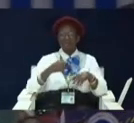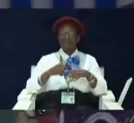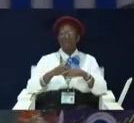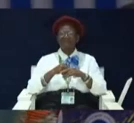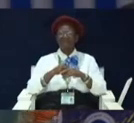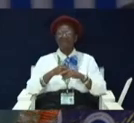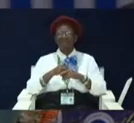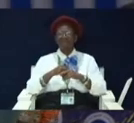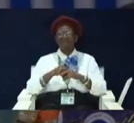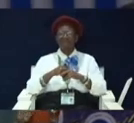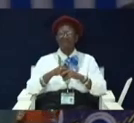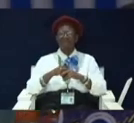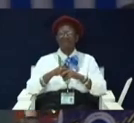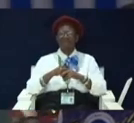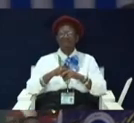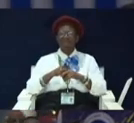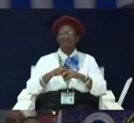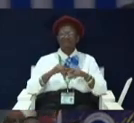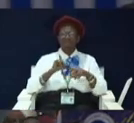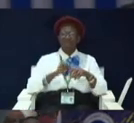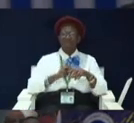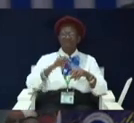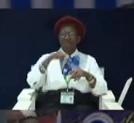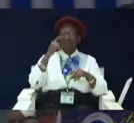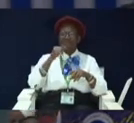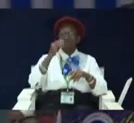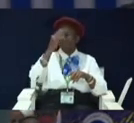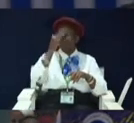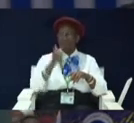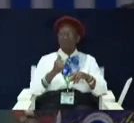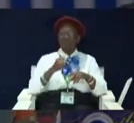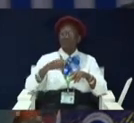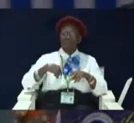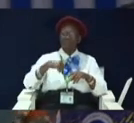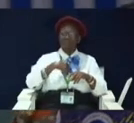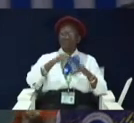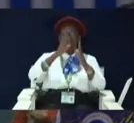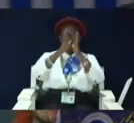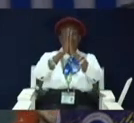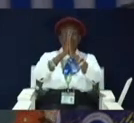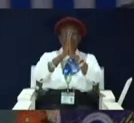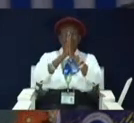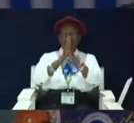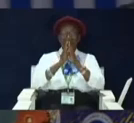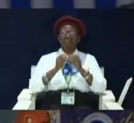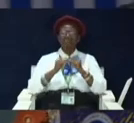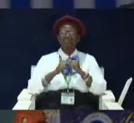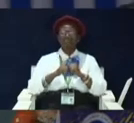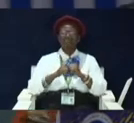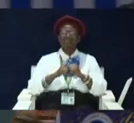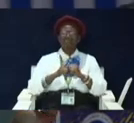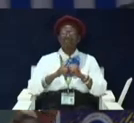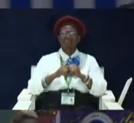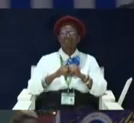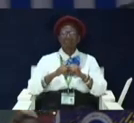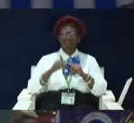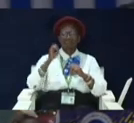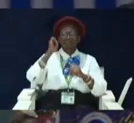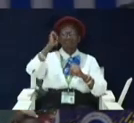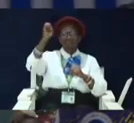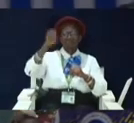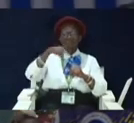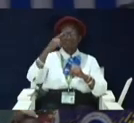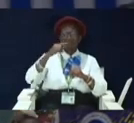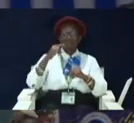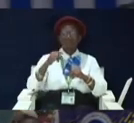I said, why? We prayed. Mo ni kilo de tori agbadura. He said, we prayed but you